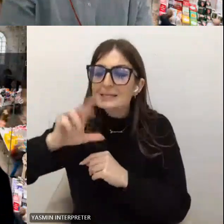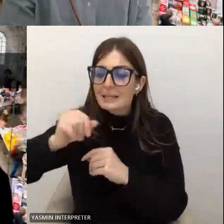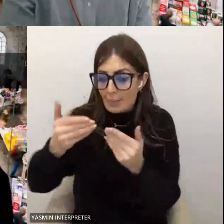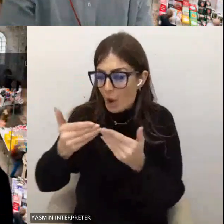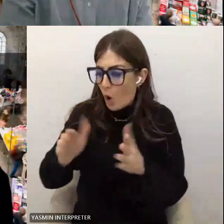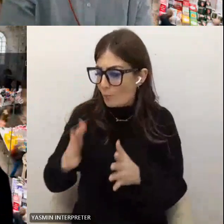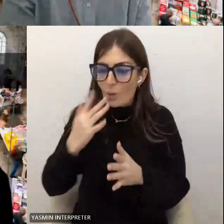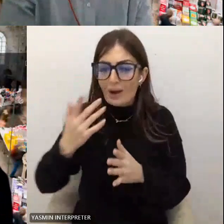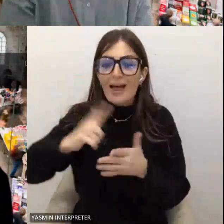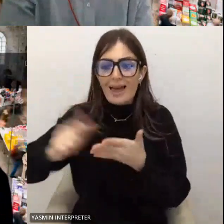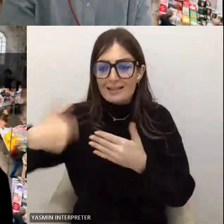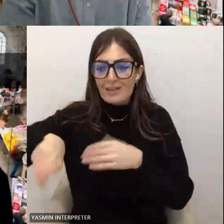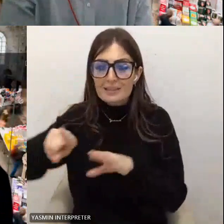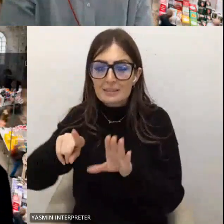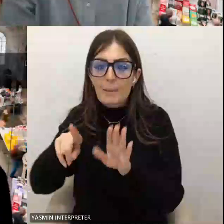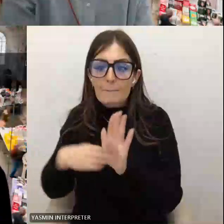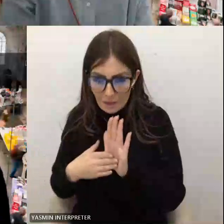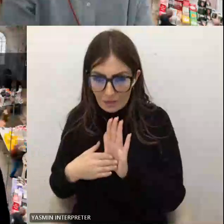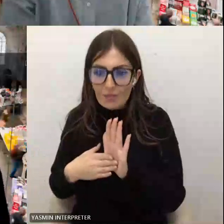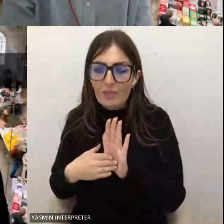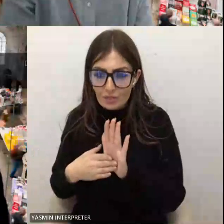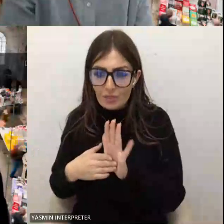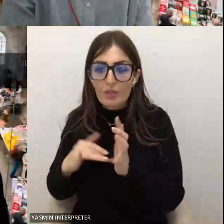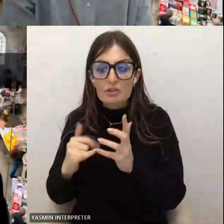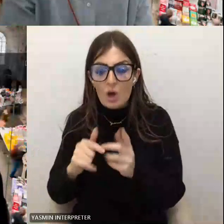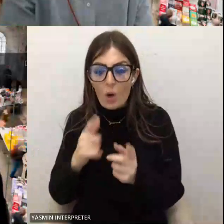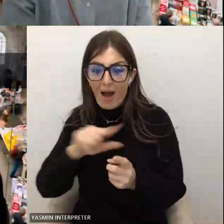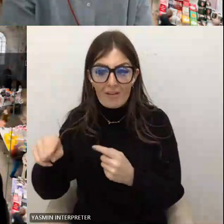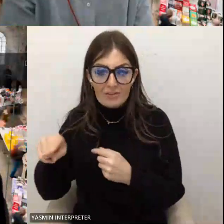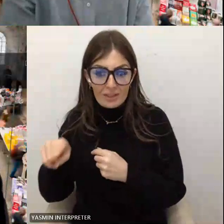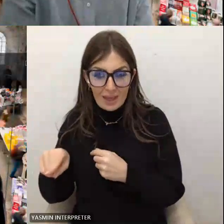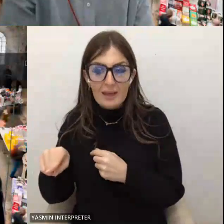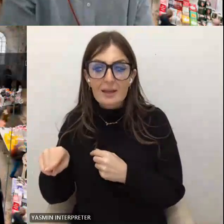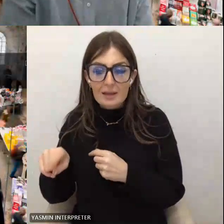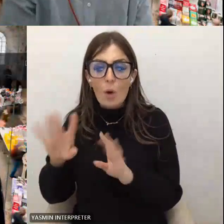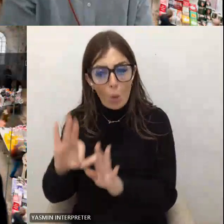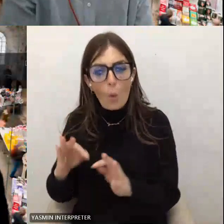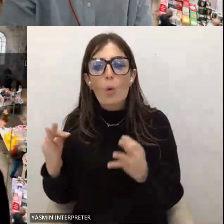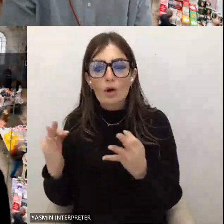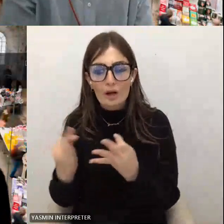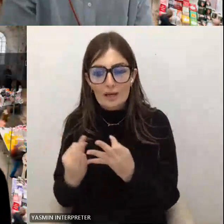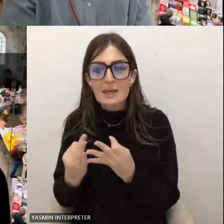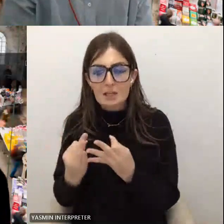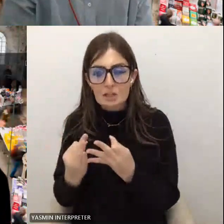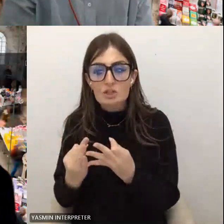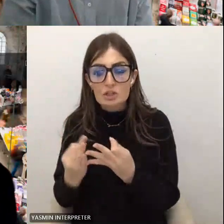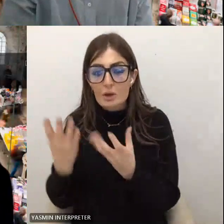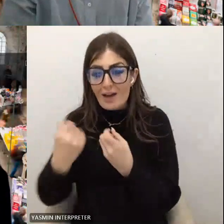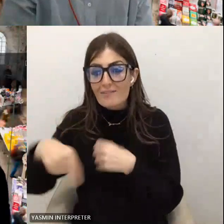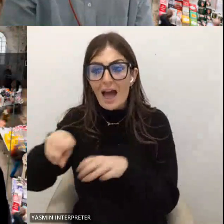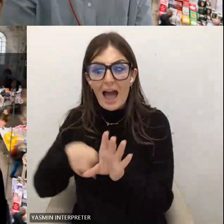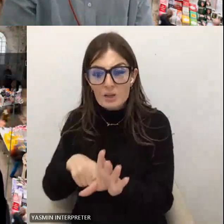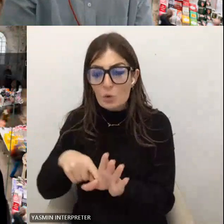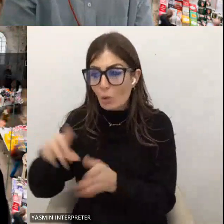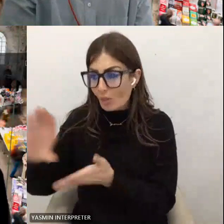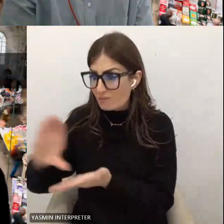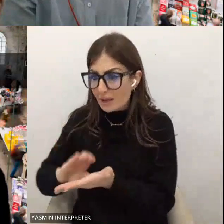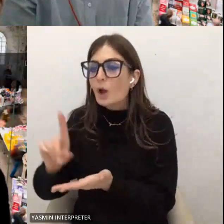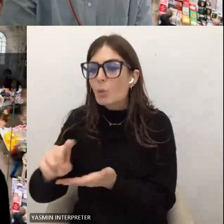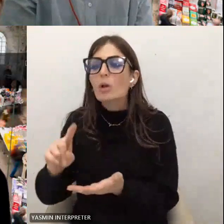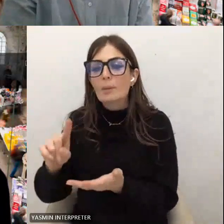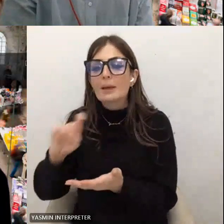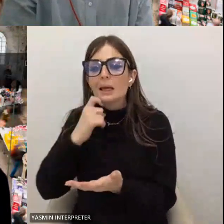later this month. And so following that round, organisations who have been on annual program funding will be encouraged to look at